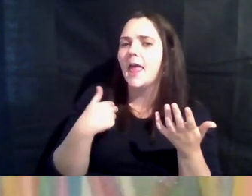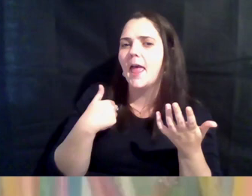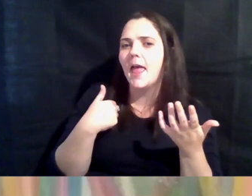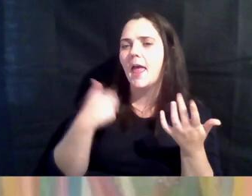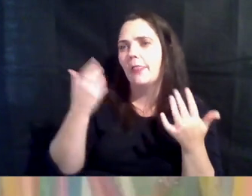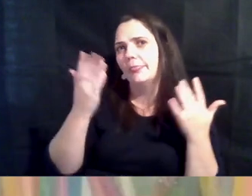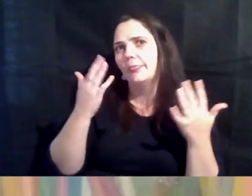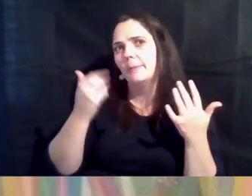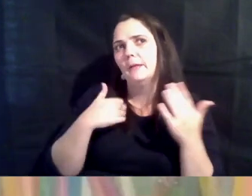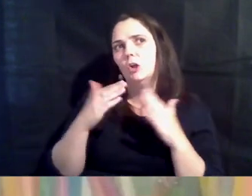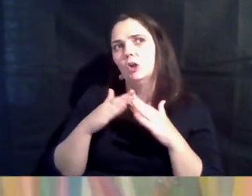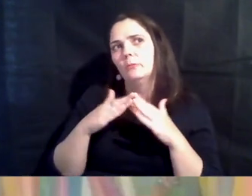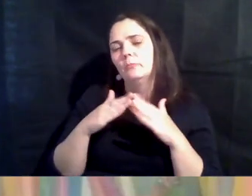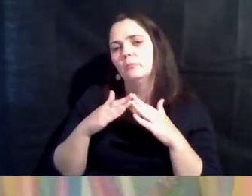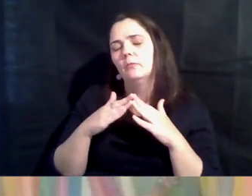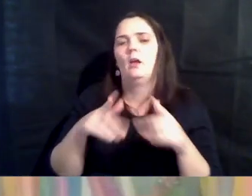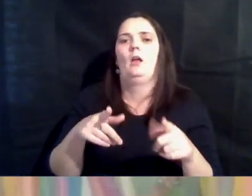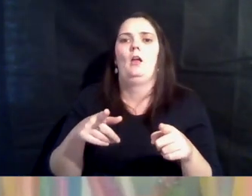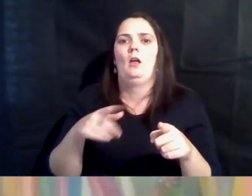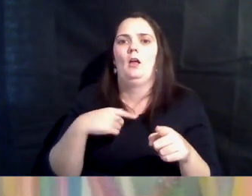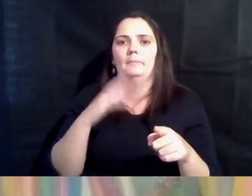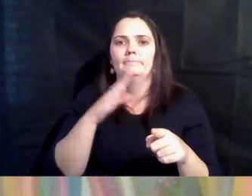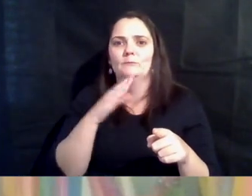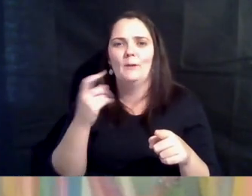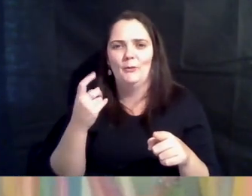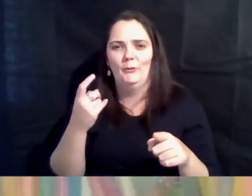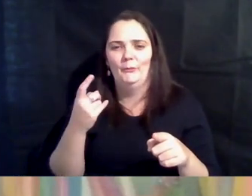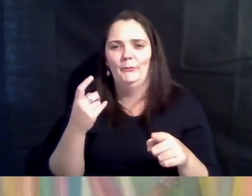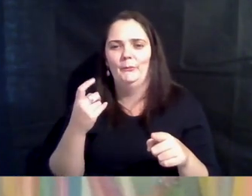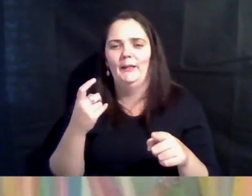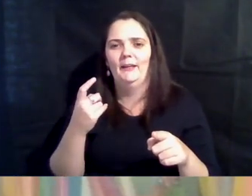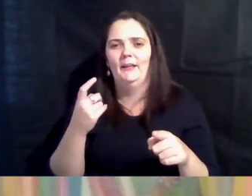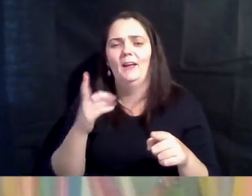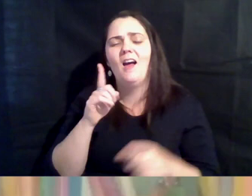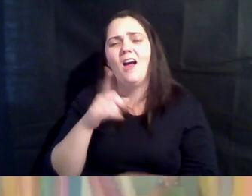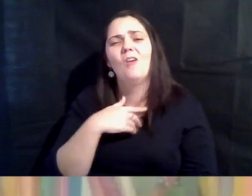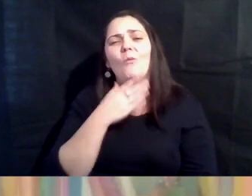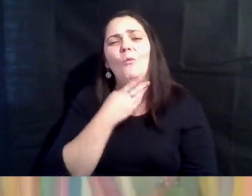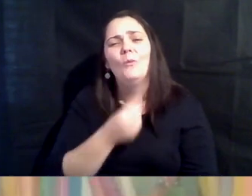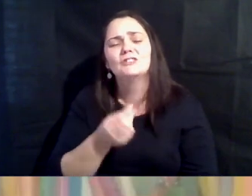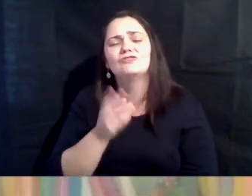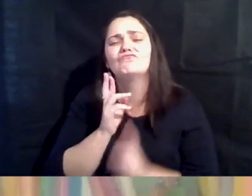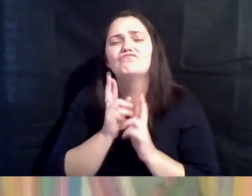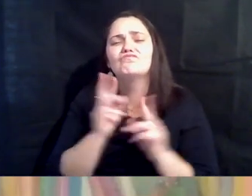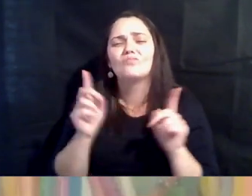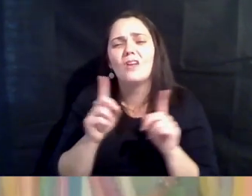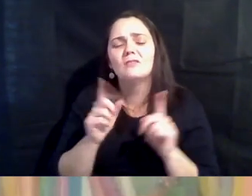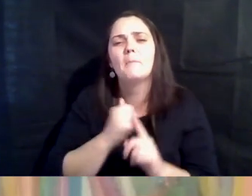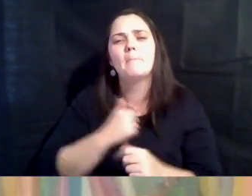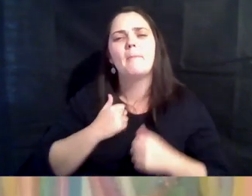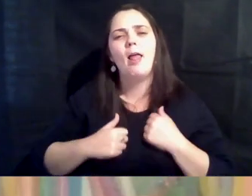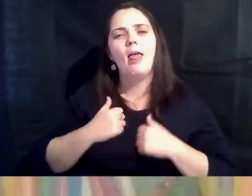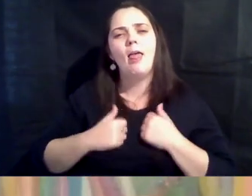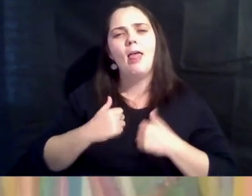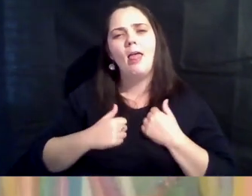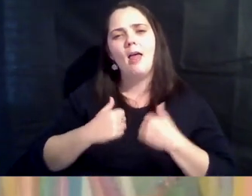Where? I actually know. I know the answer immediately. Where in my house? I wish my bathroom had more plants in it. Like there's